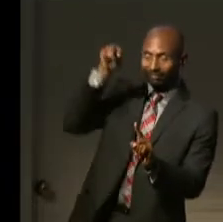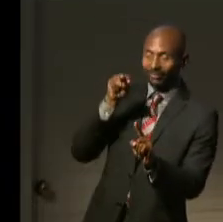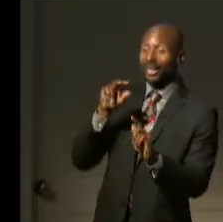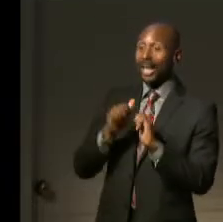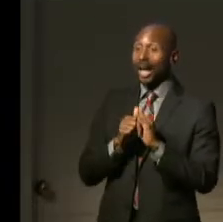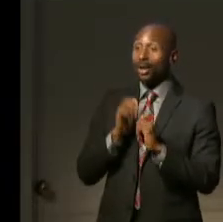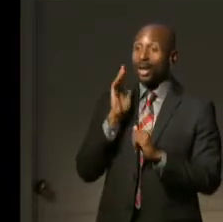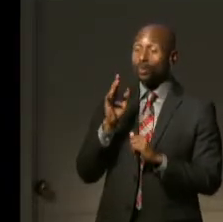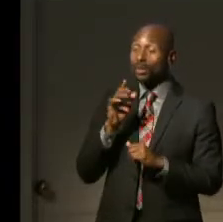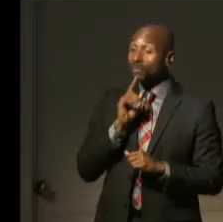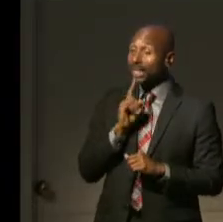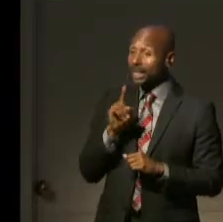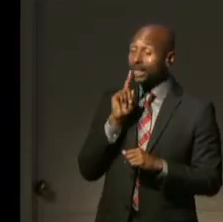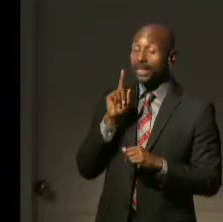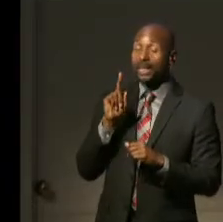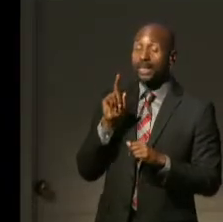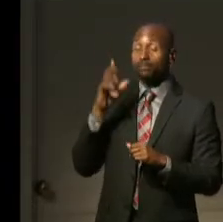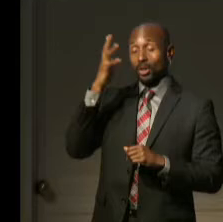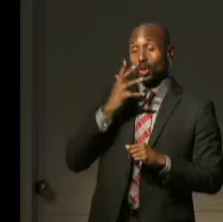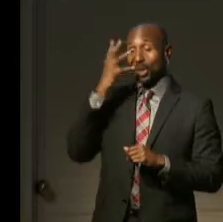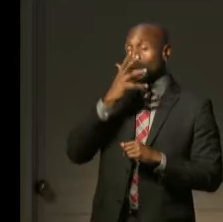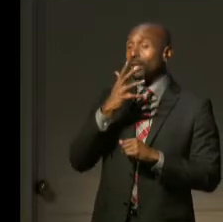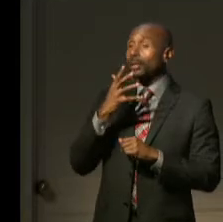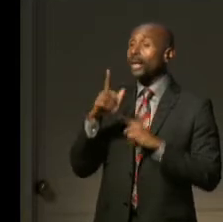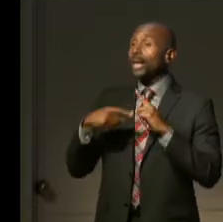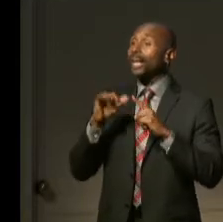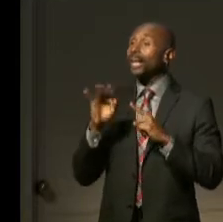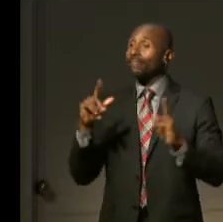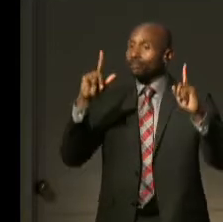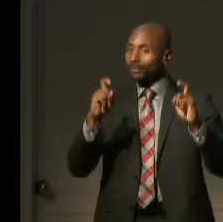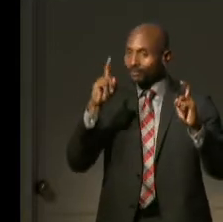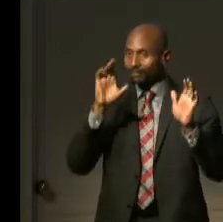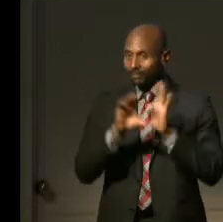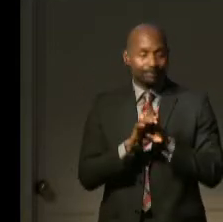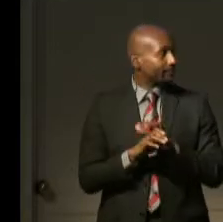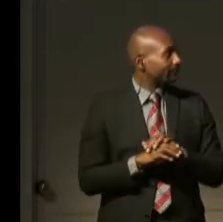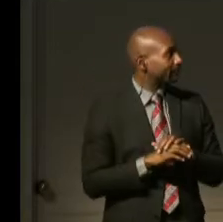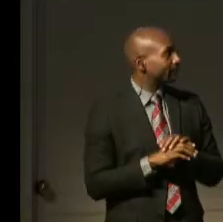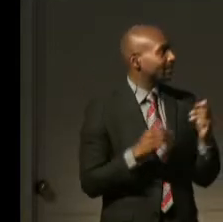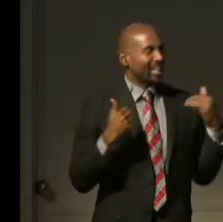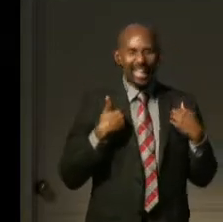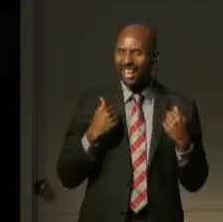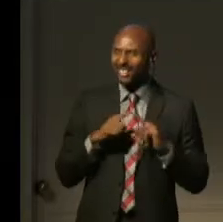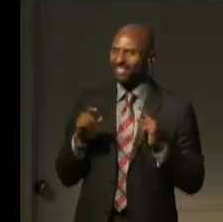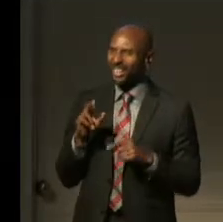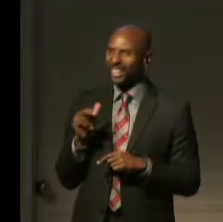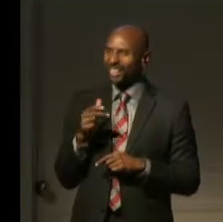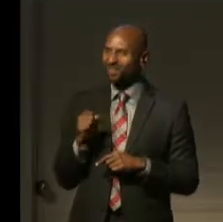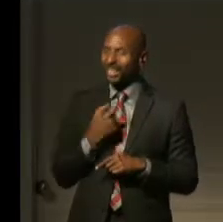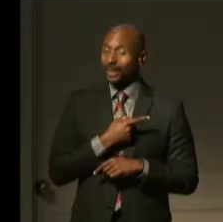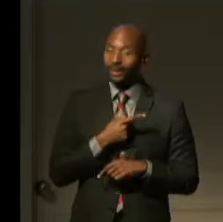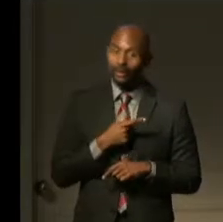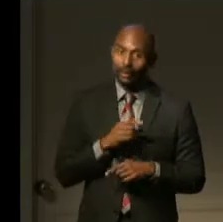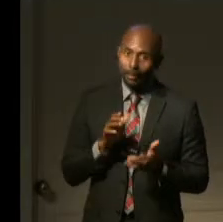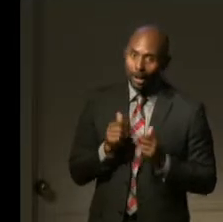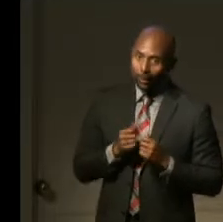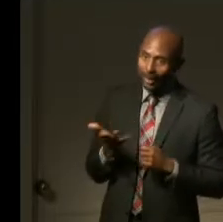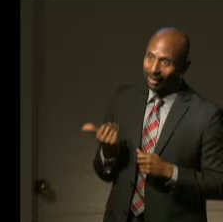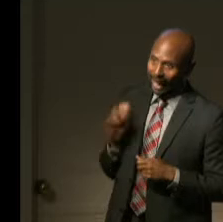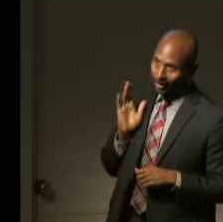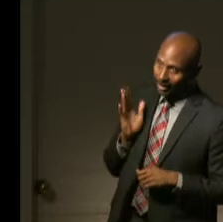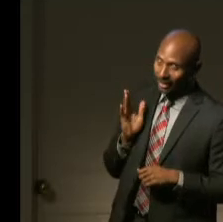in a photograph. And so we have these various rigs here, which aren't going to impress you much after the last talk, but